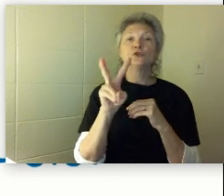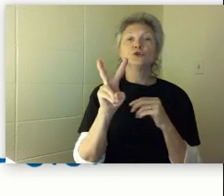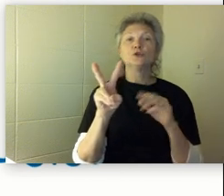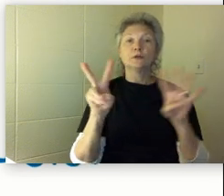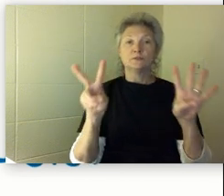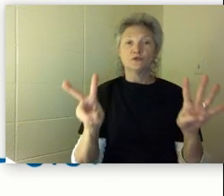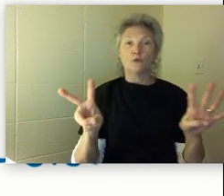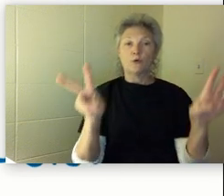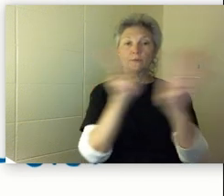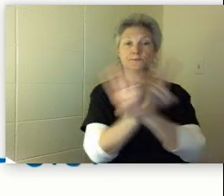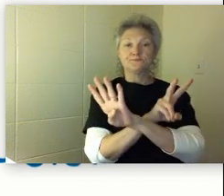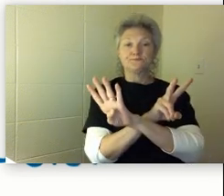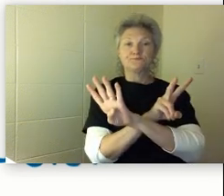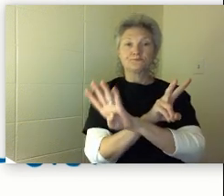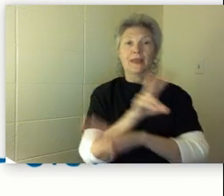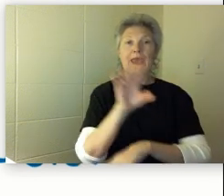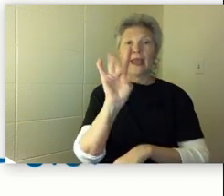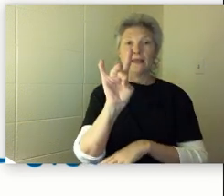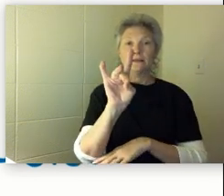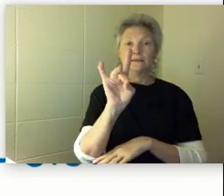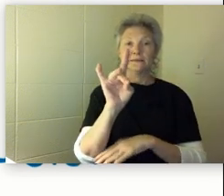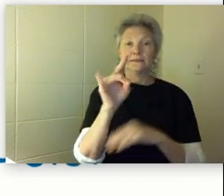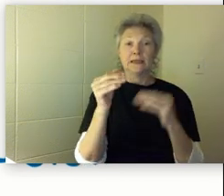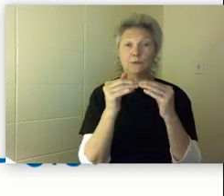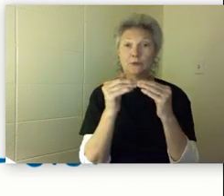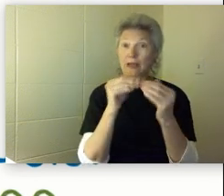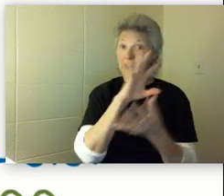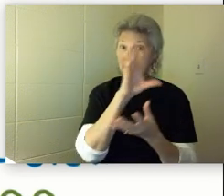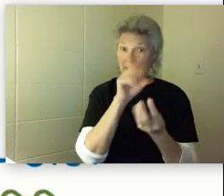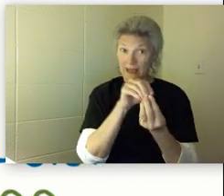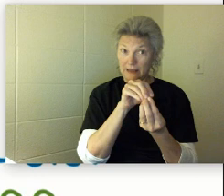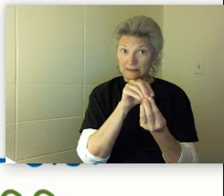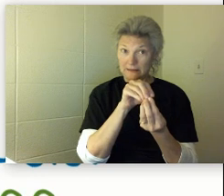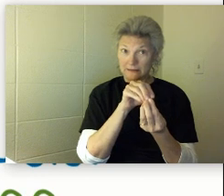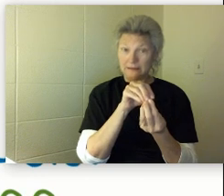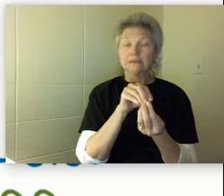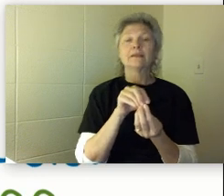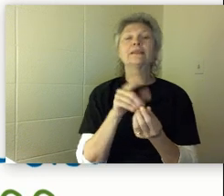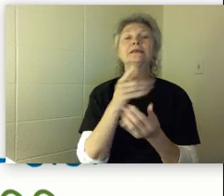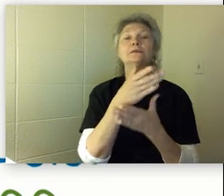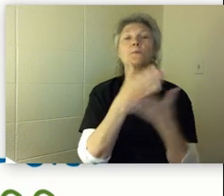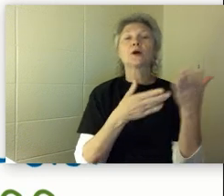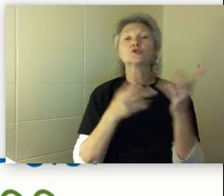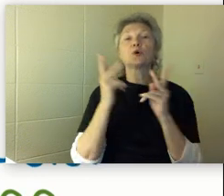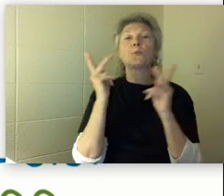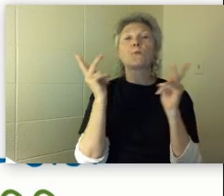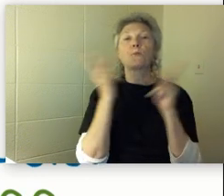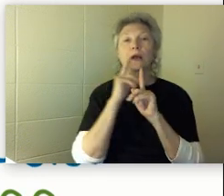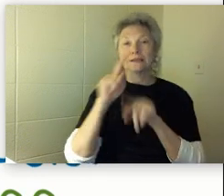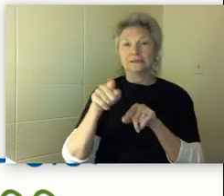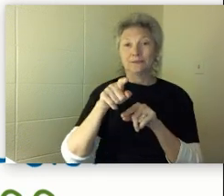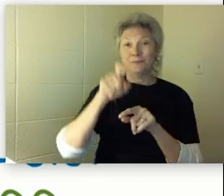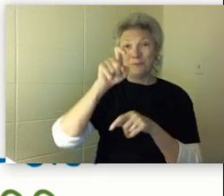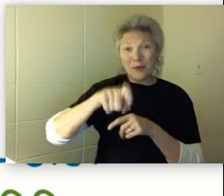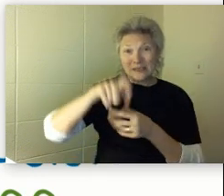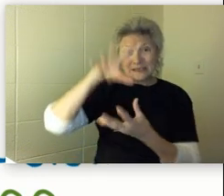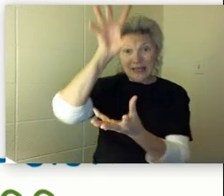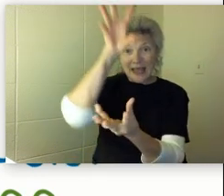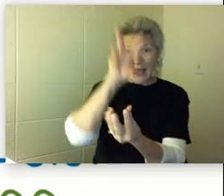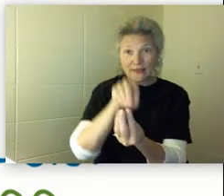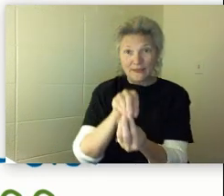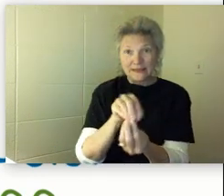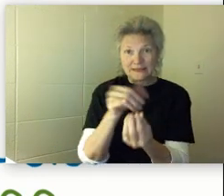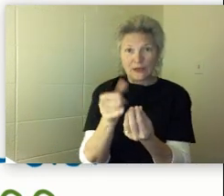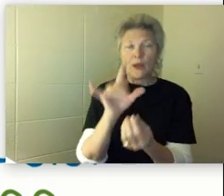2 times 4, which is 8. Again, these are the partial products which need to be added together. So we